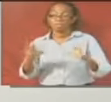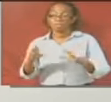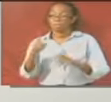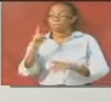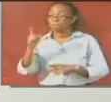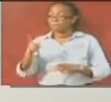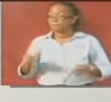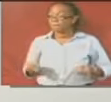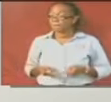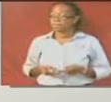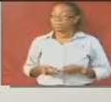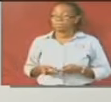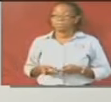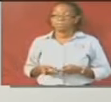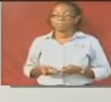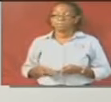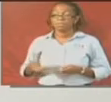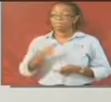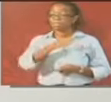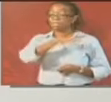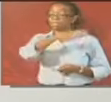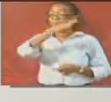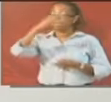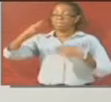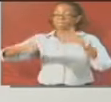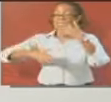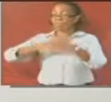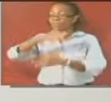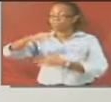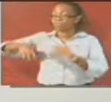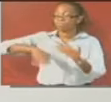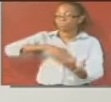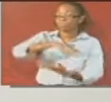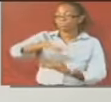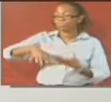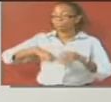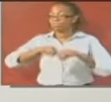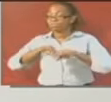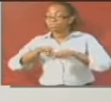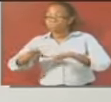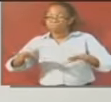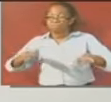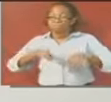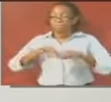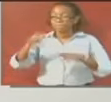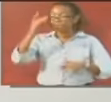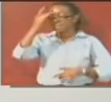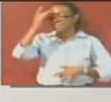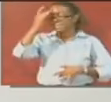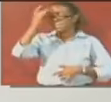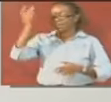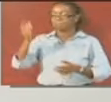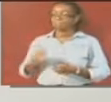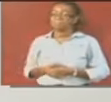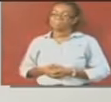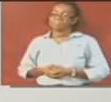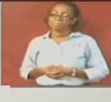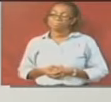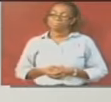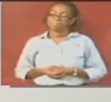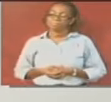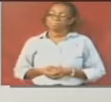we don't necessarily have to wait for each case that we have seen to be linked to an indoor location to